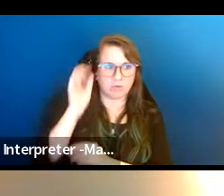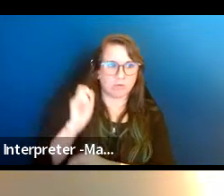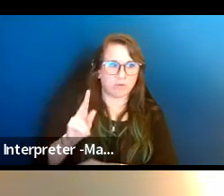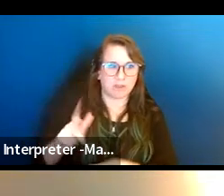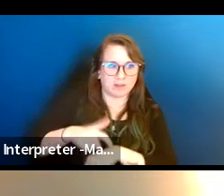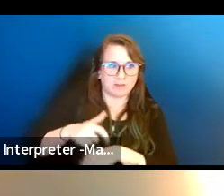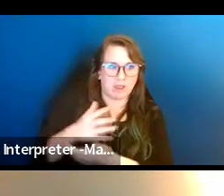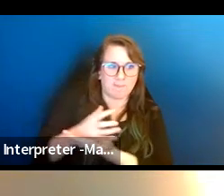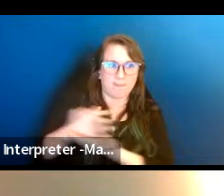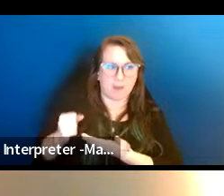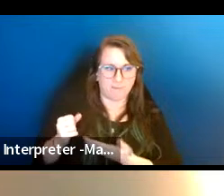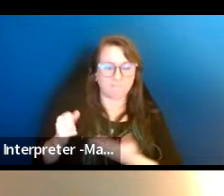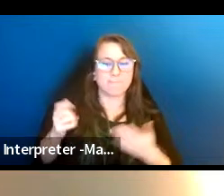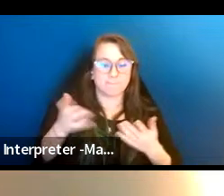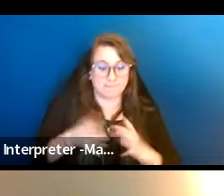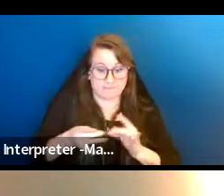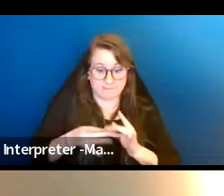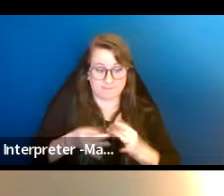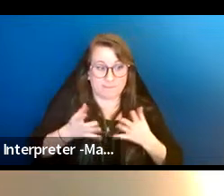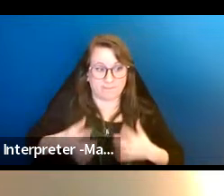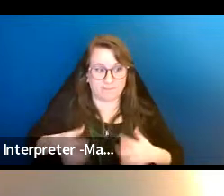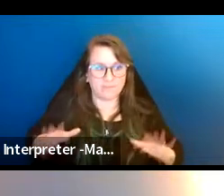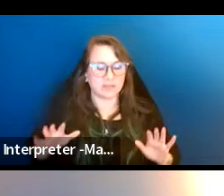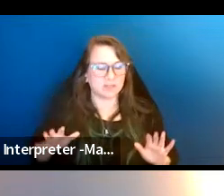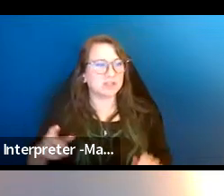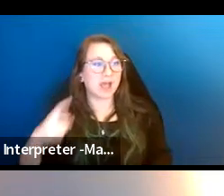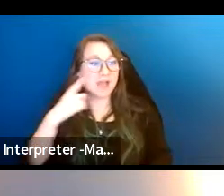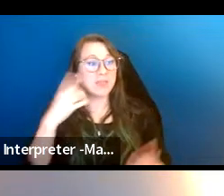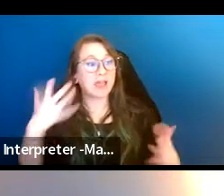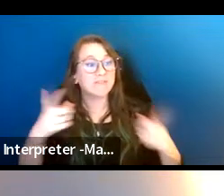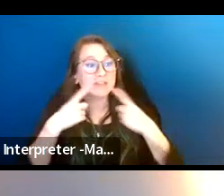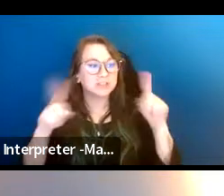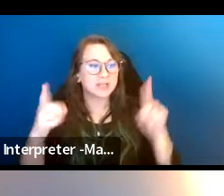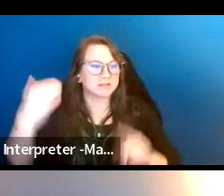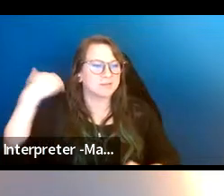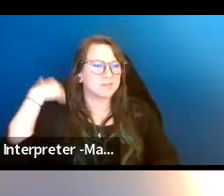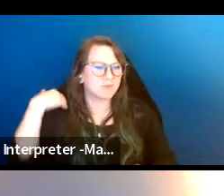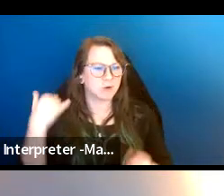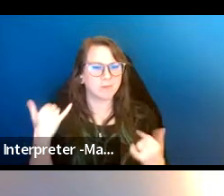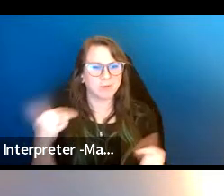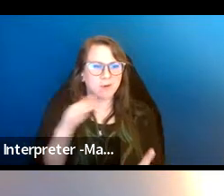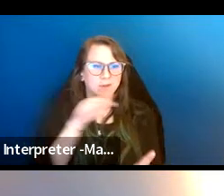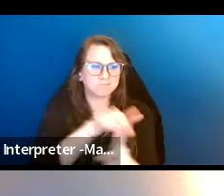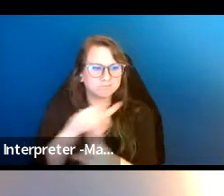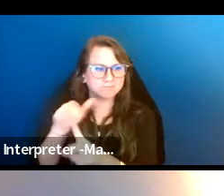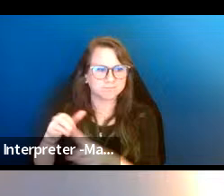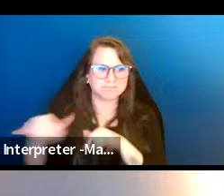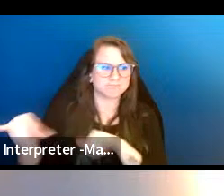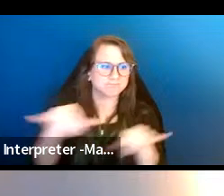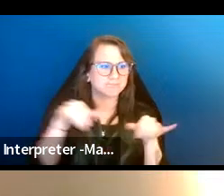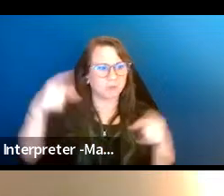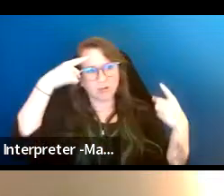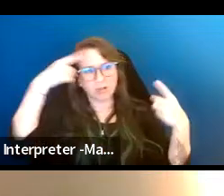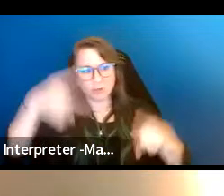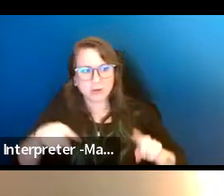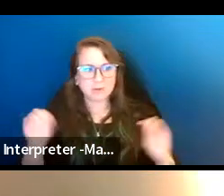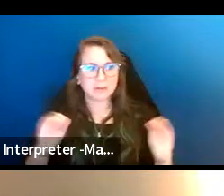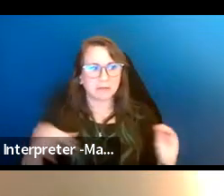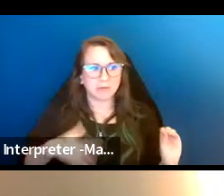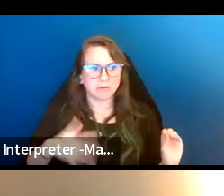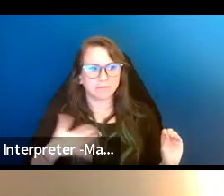has been up. So going forward, I think I announced that before, but going forward, I just want to make sure that we're all on the same page and no one feels